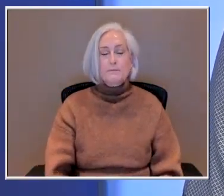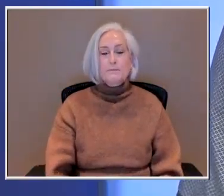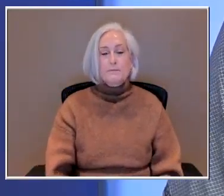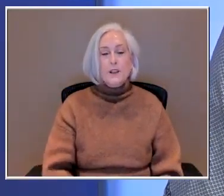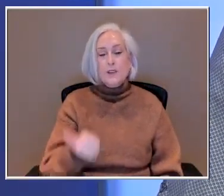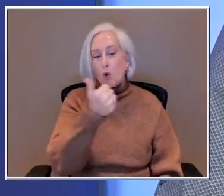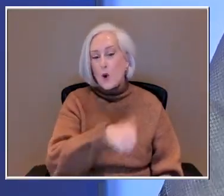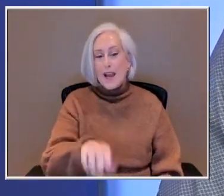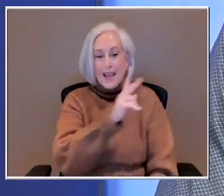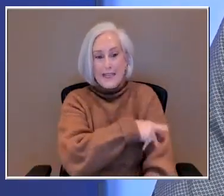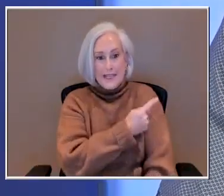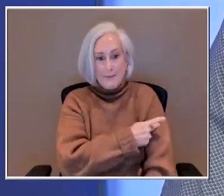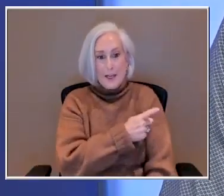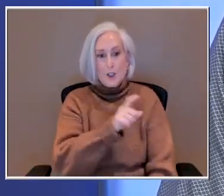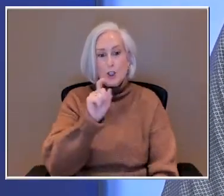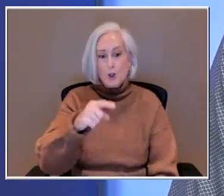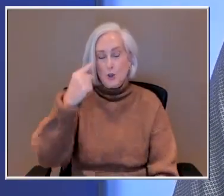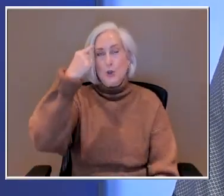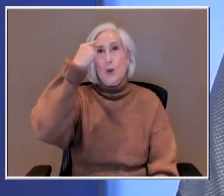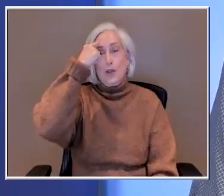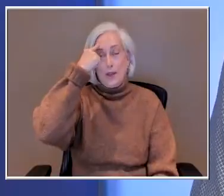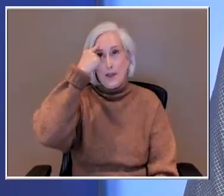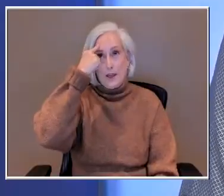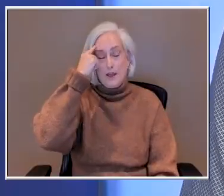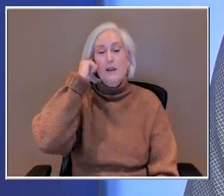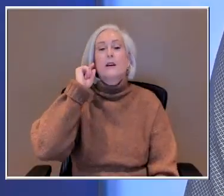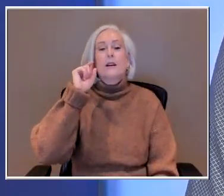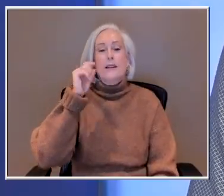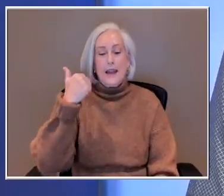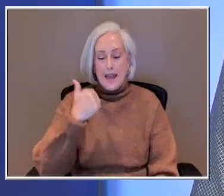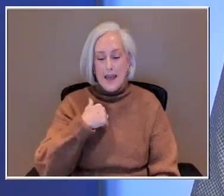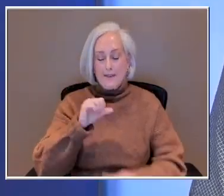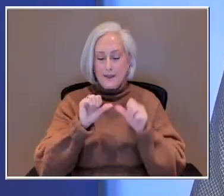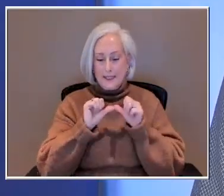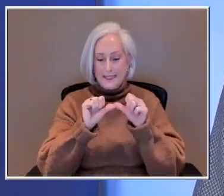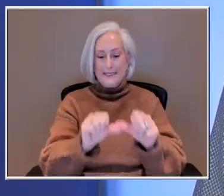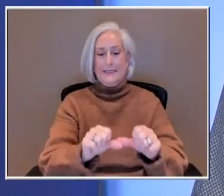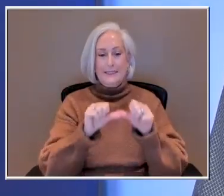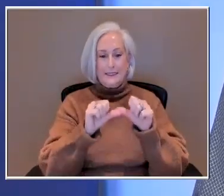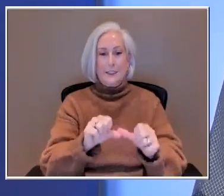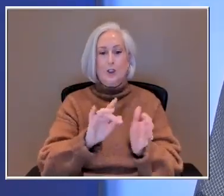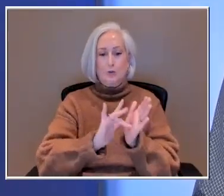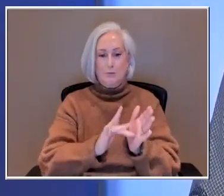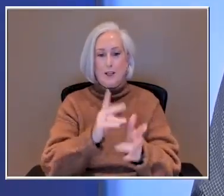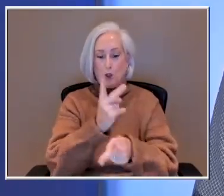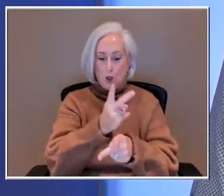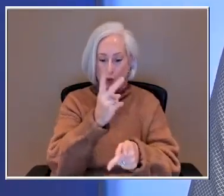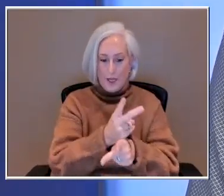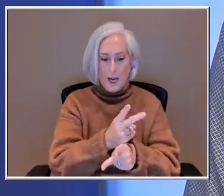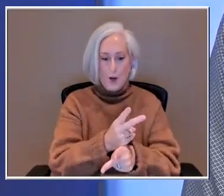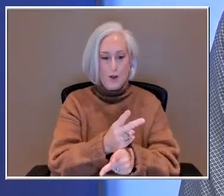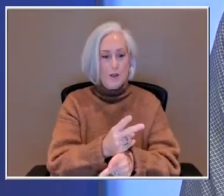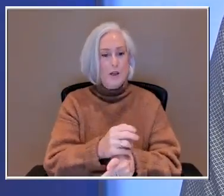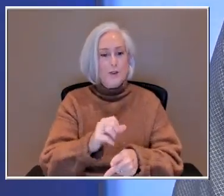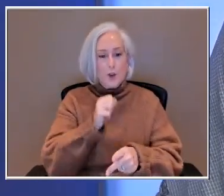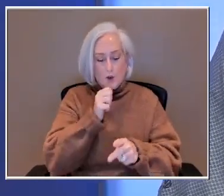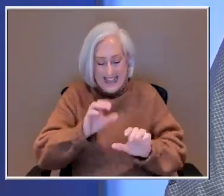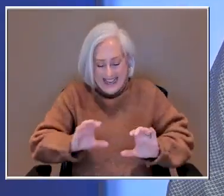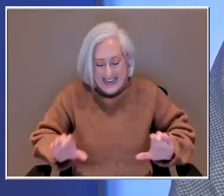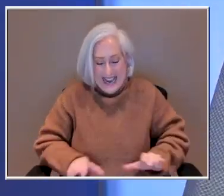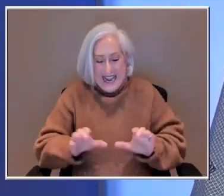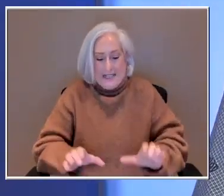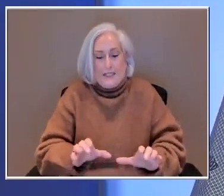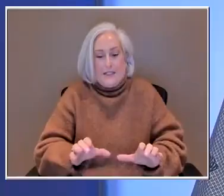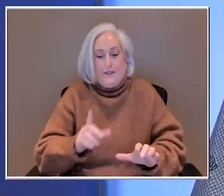been undergoing continued medical care. They've been through chemo. They've been inactive for a while. So they're really, really deconditioned. I mean, yes,